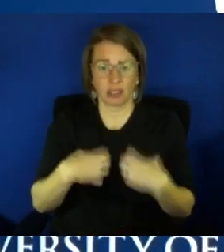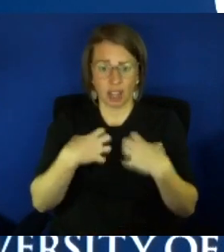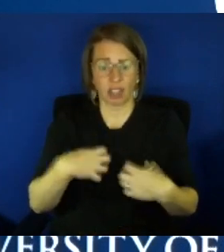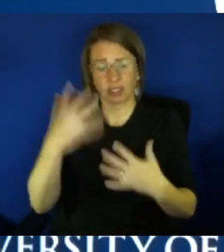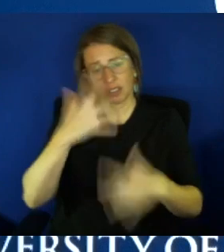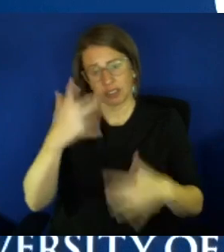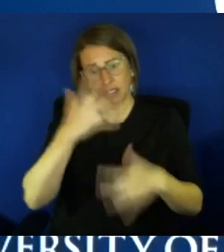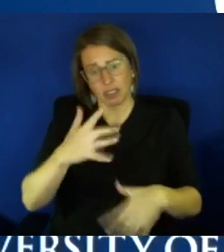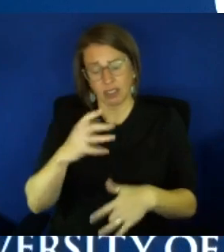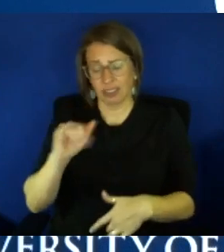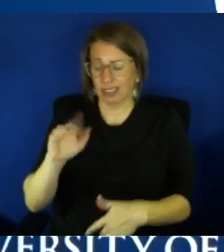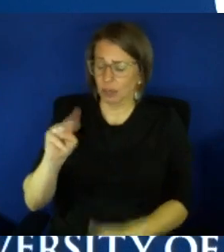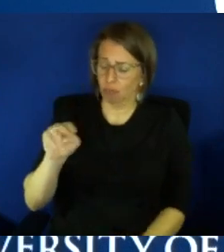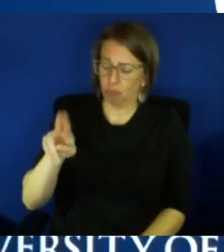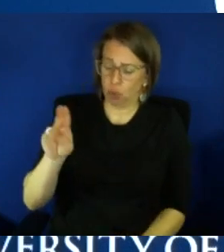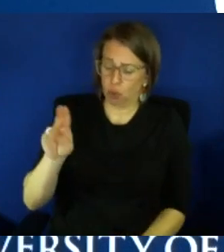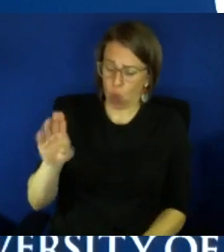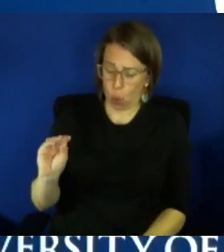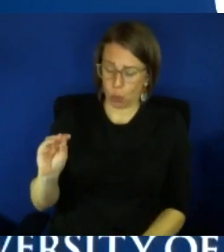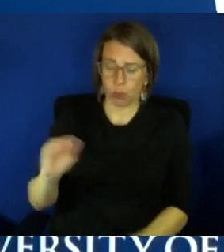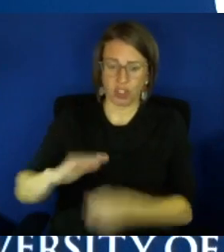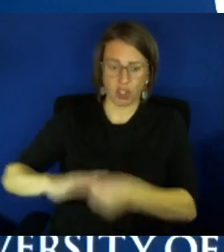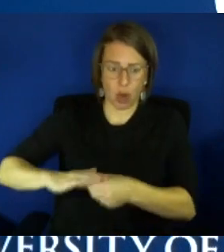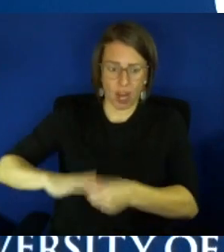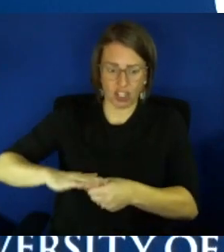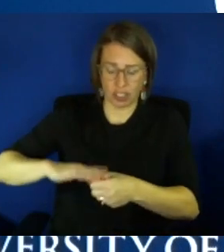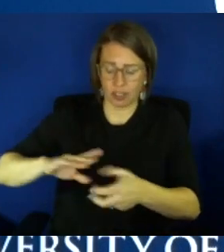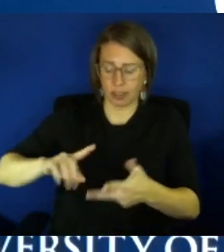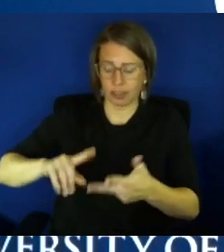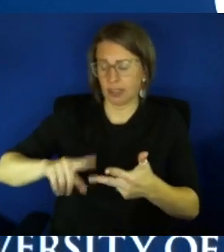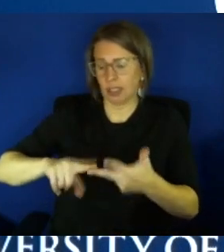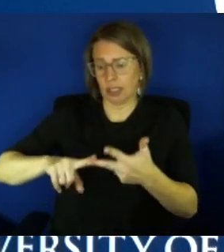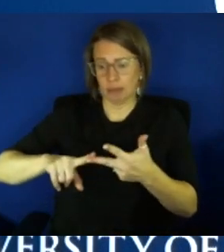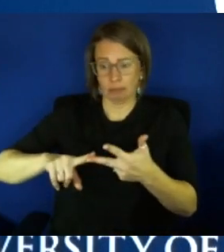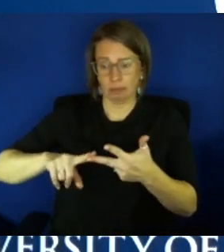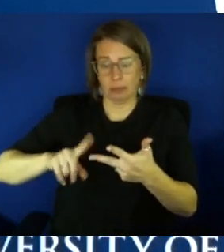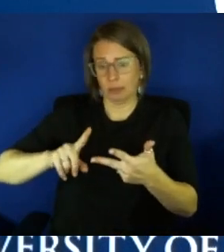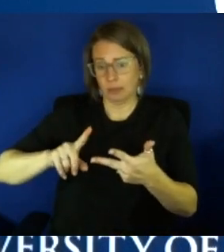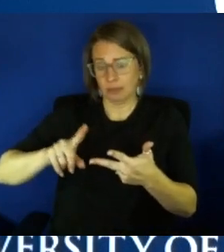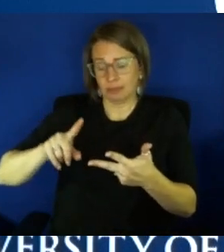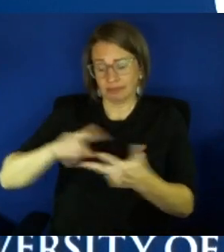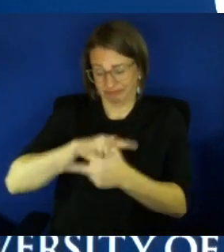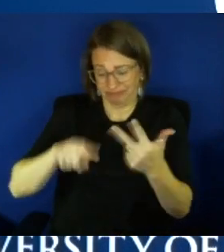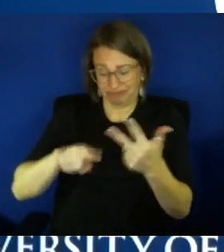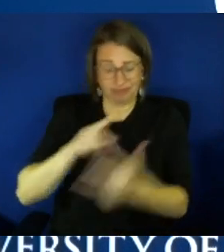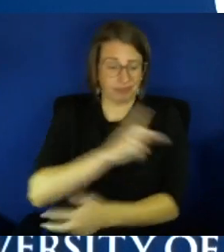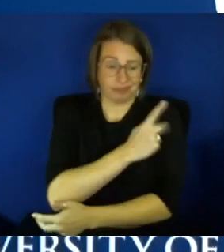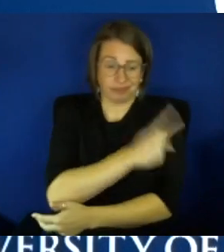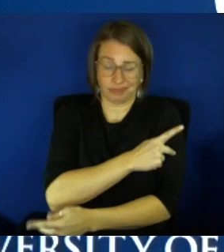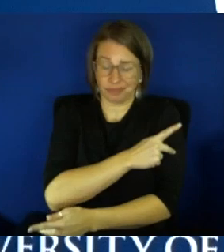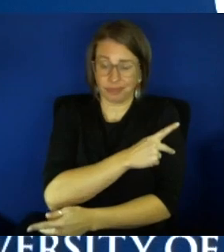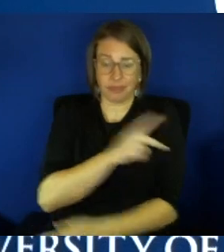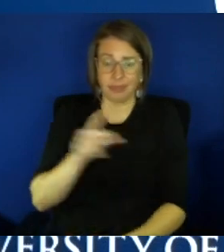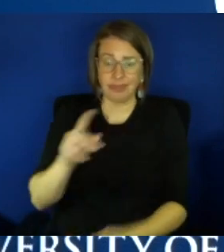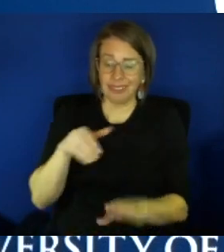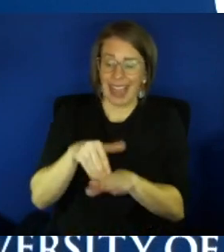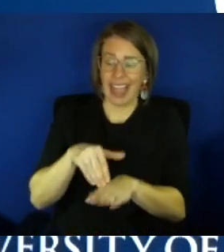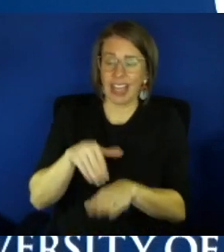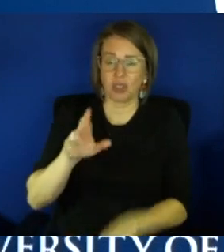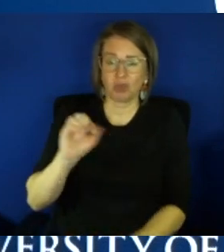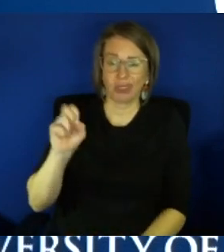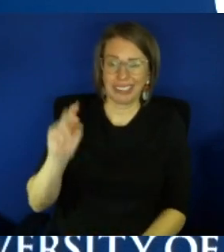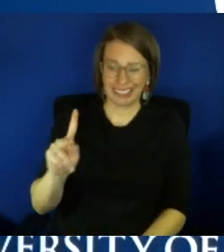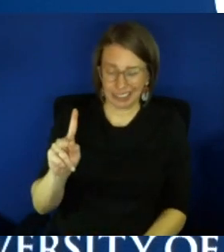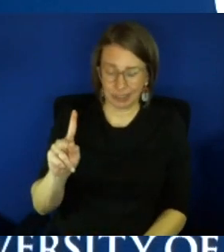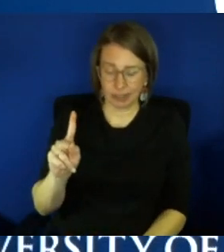immunosuppression if they've had transplants or immunosuppression for other reason, those patients continue to remain at risk and can have long stays and can